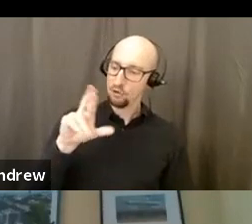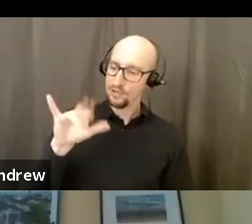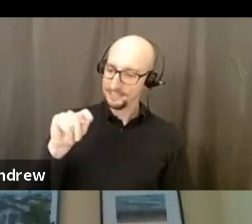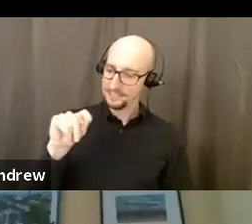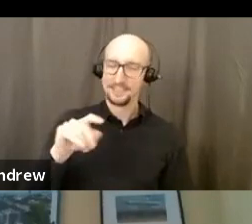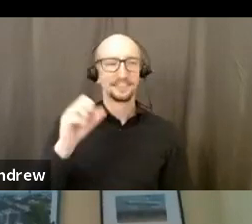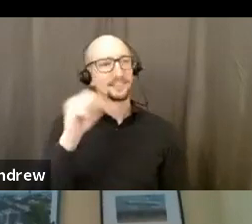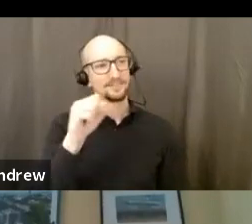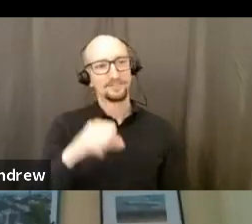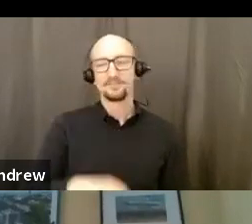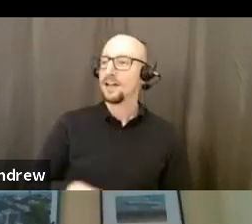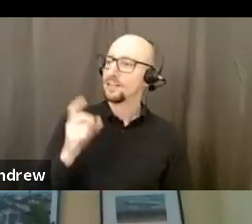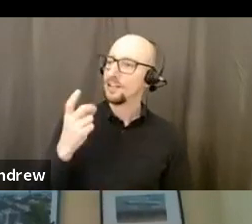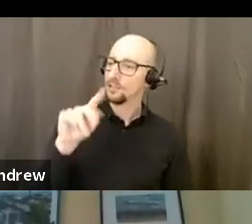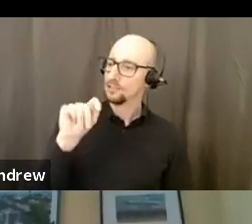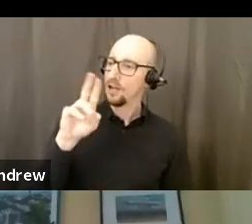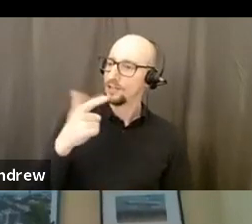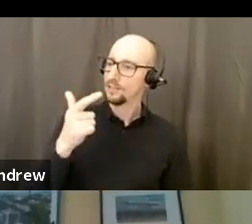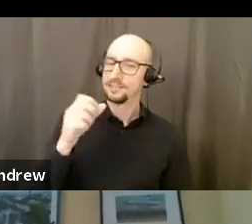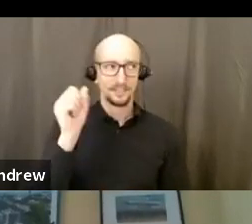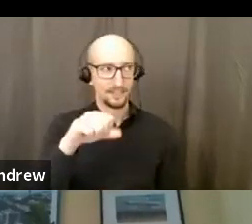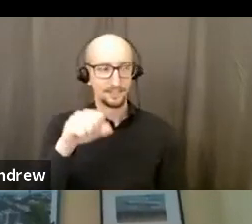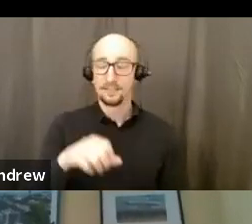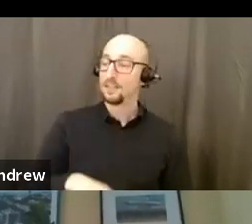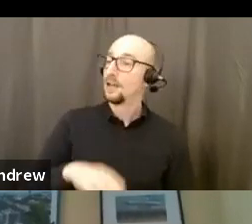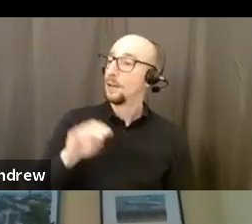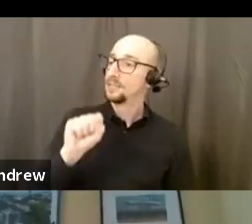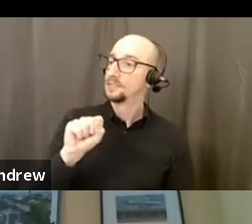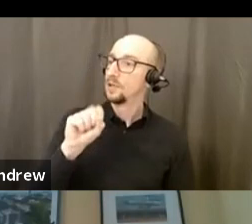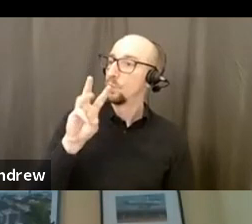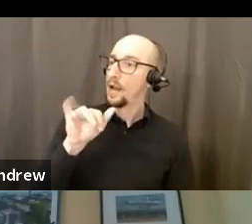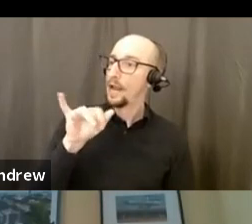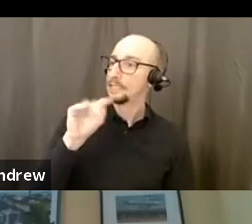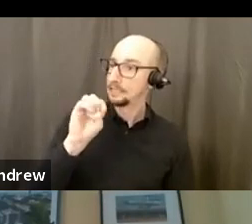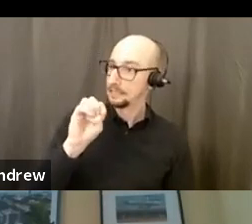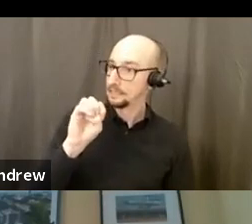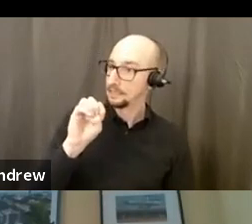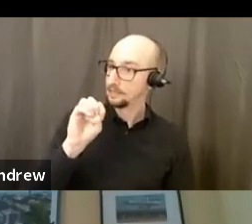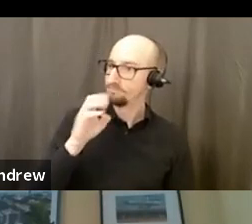Aye. Dr. Tang? Aye. Ms. Wade?